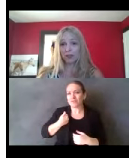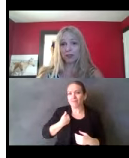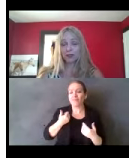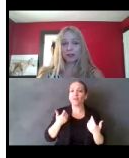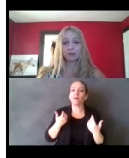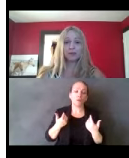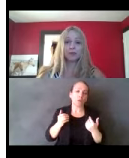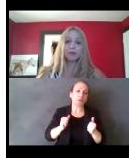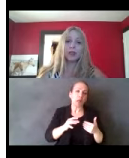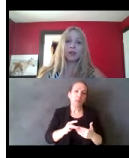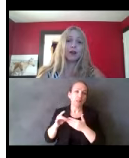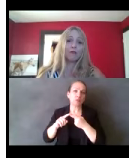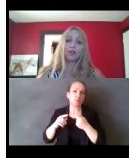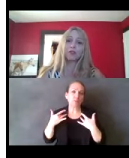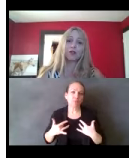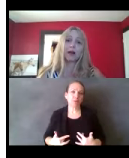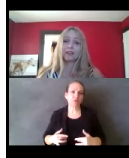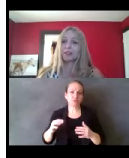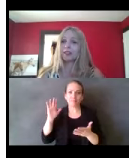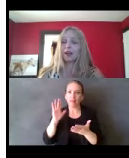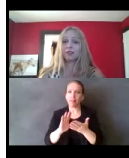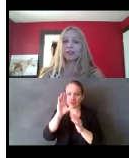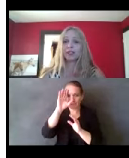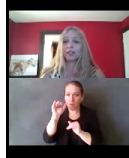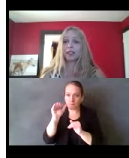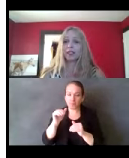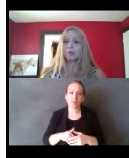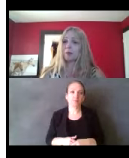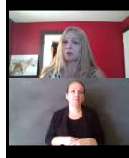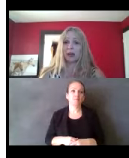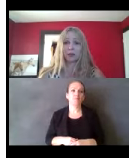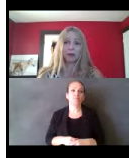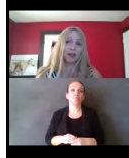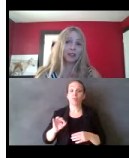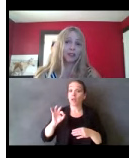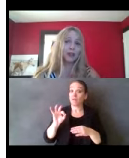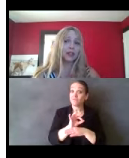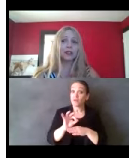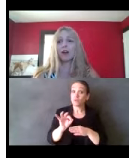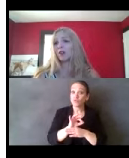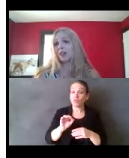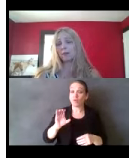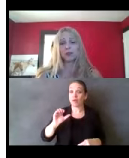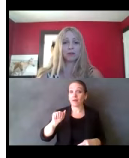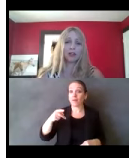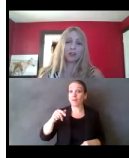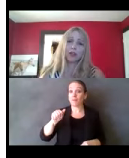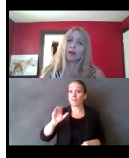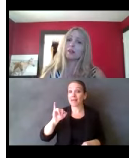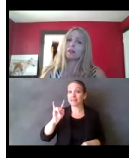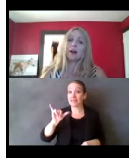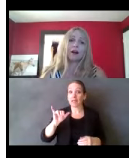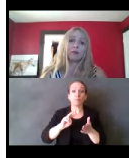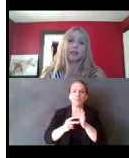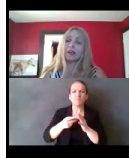and hopelessness. Functional capacity, having again, any maybe traumatic brain injury, Alzheimer's,